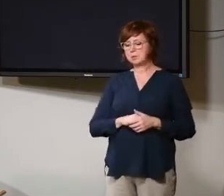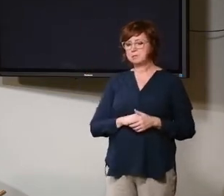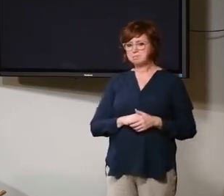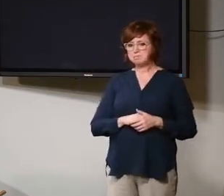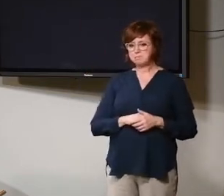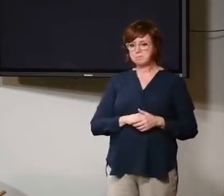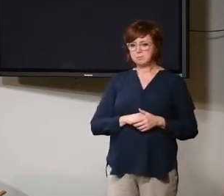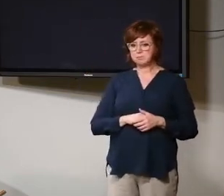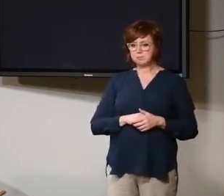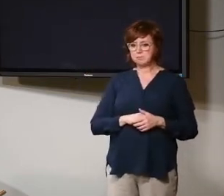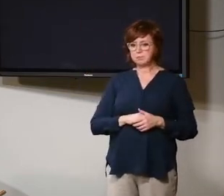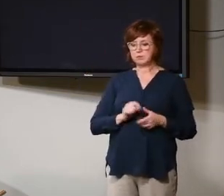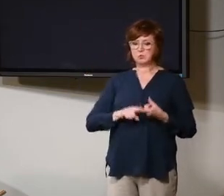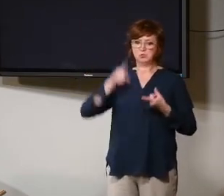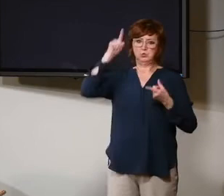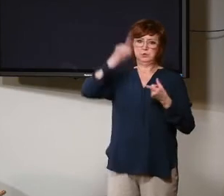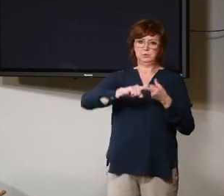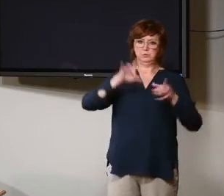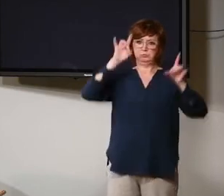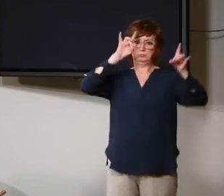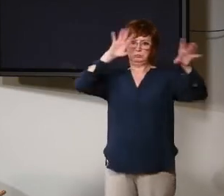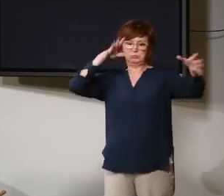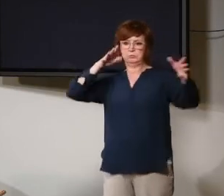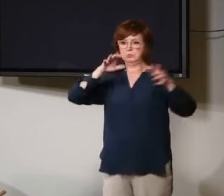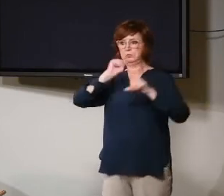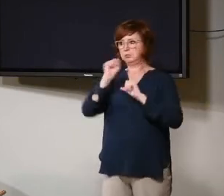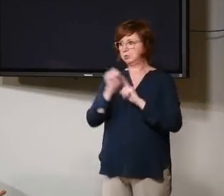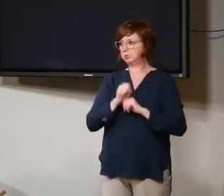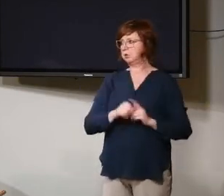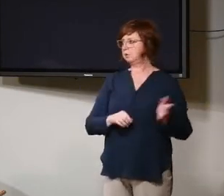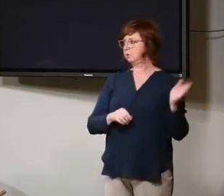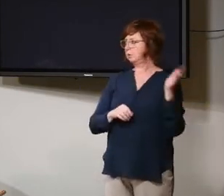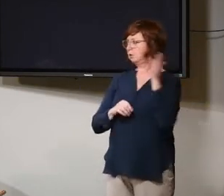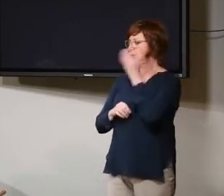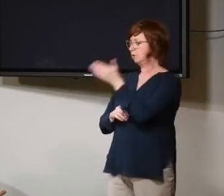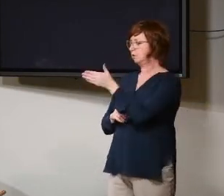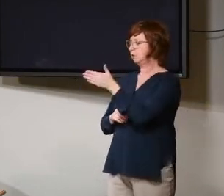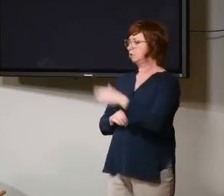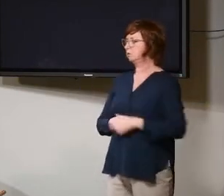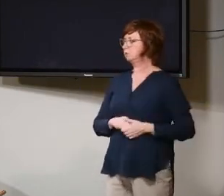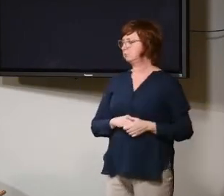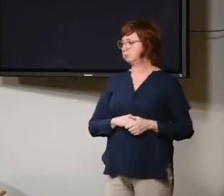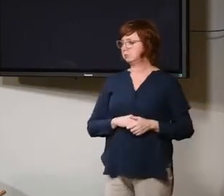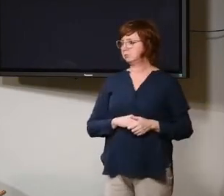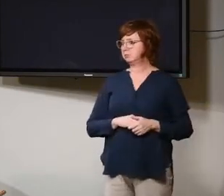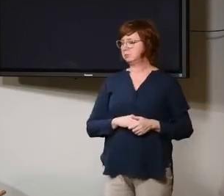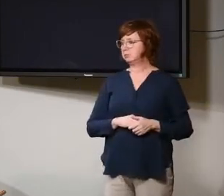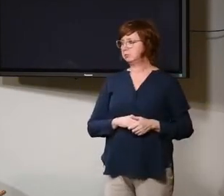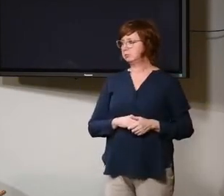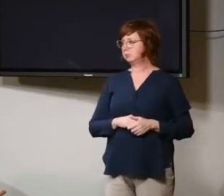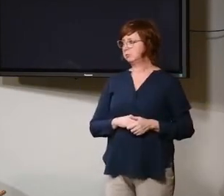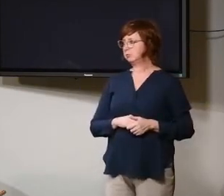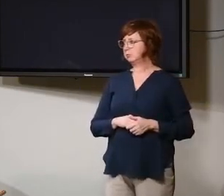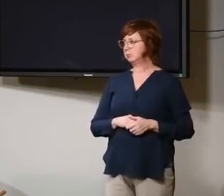opportunity that actually isn't the case. Brendan? Now, you said that now that you've had more cases, you can kind of lower the